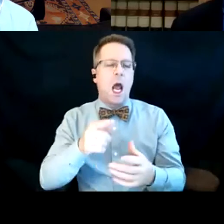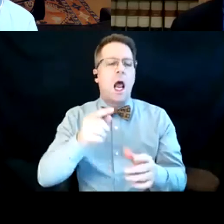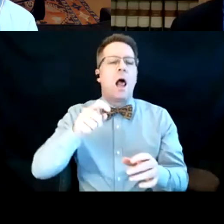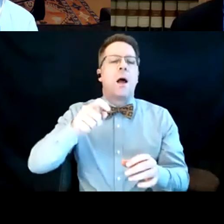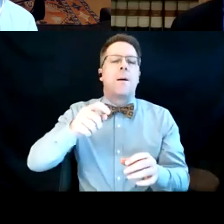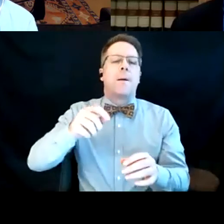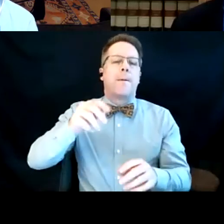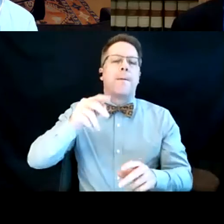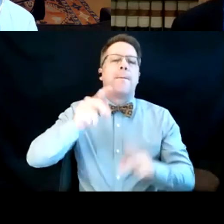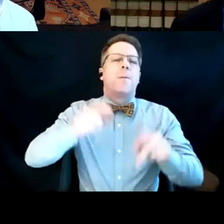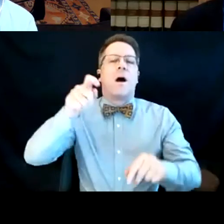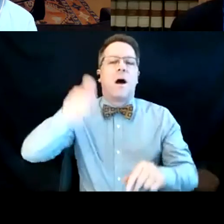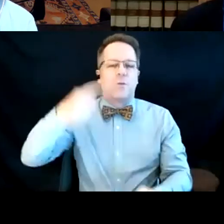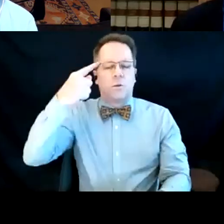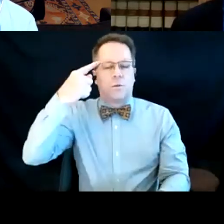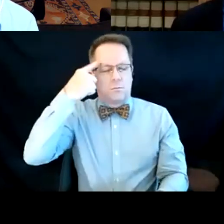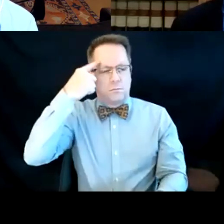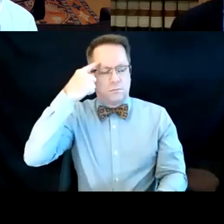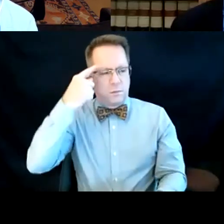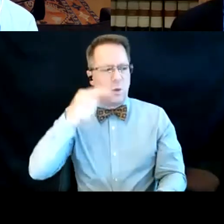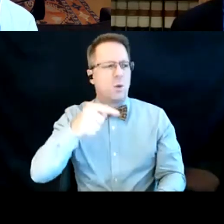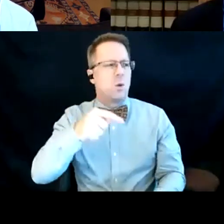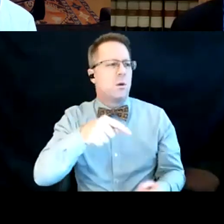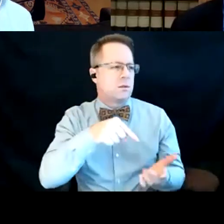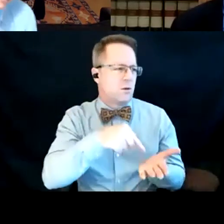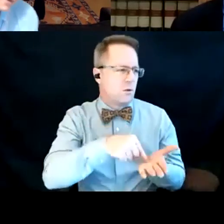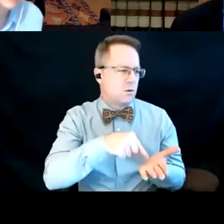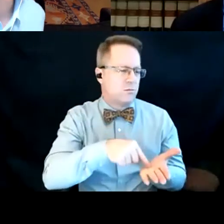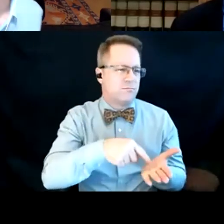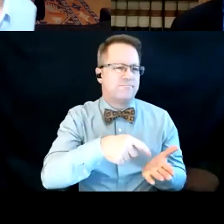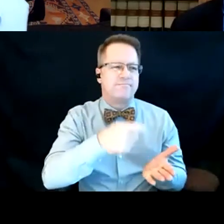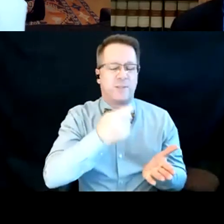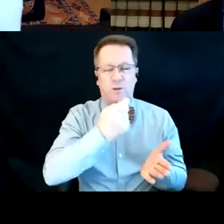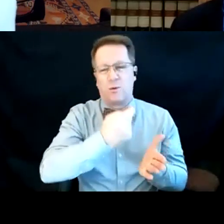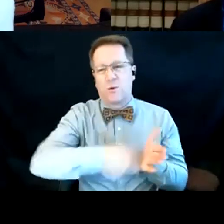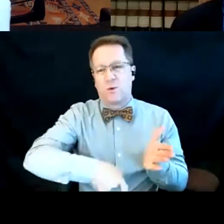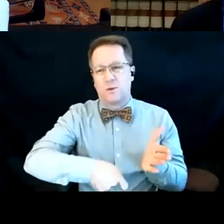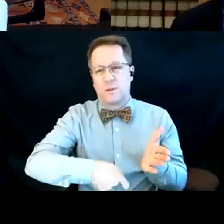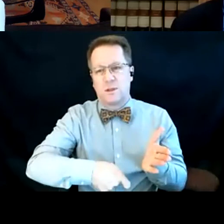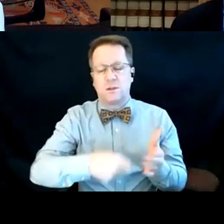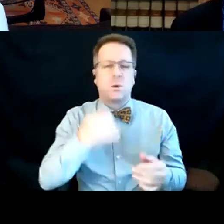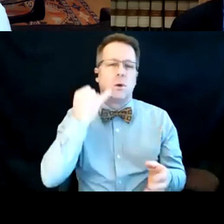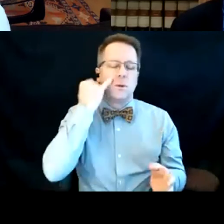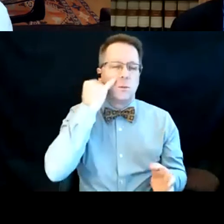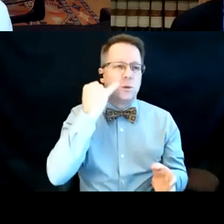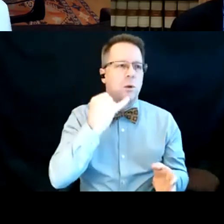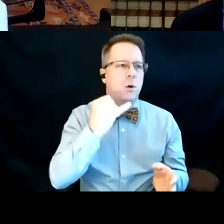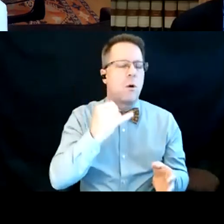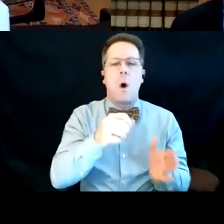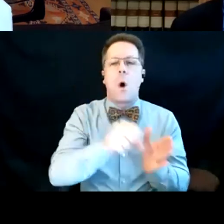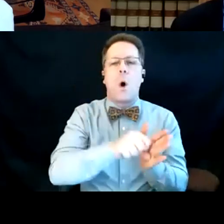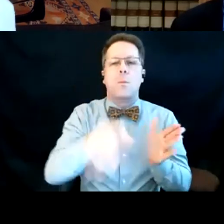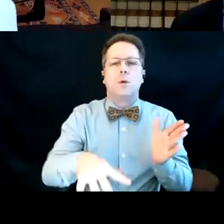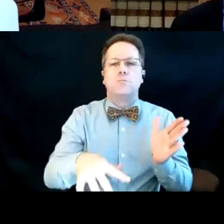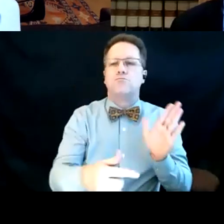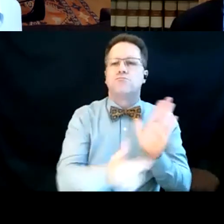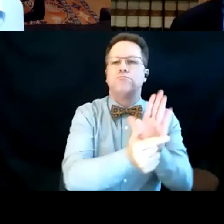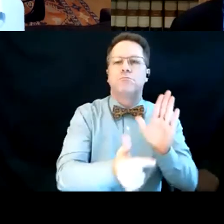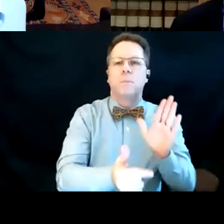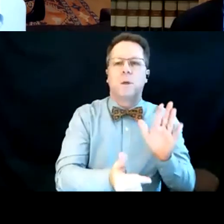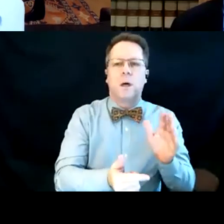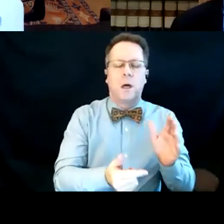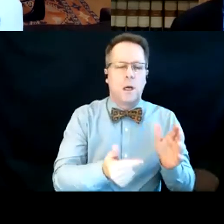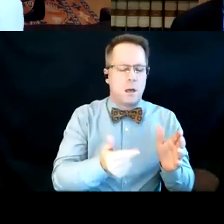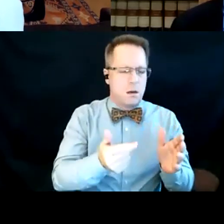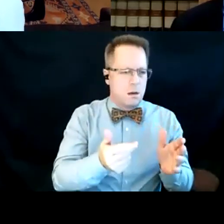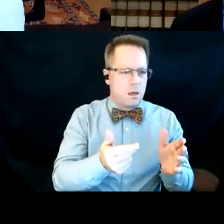having the feds understand that there's a cost to like saying yes to abortion bans in Georgia. There's a cost to saying yes to abortion bans